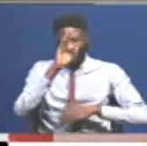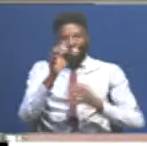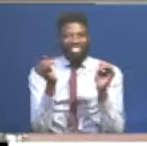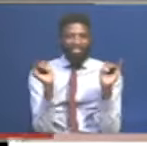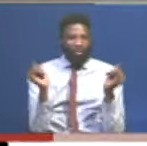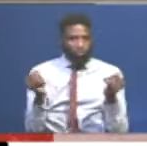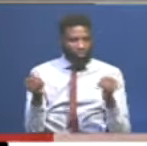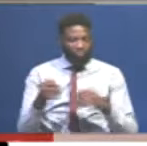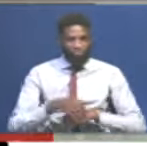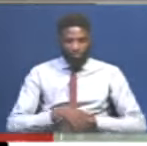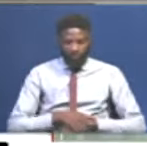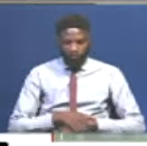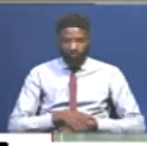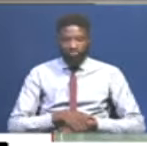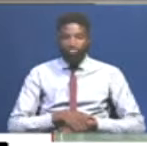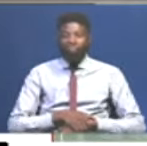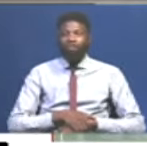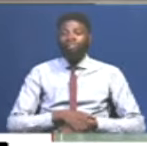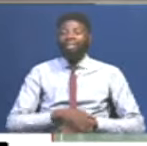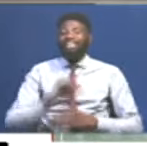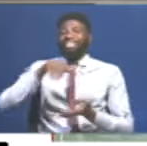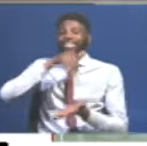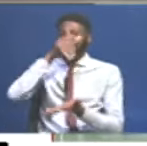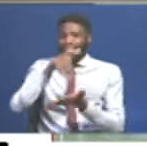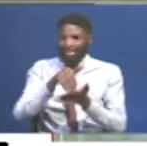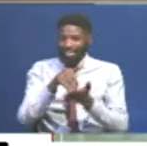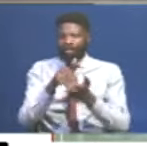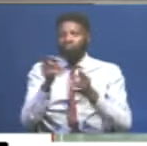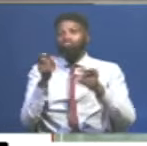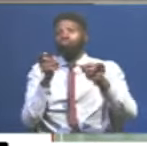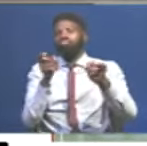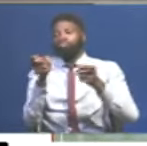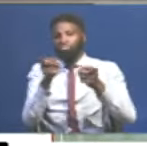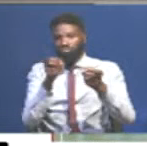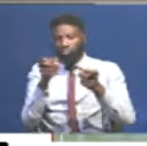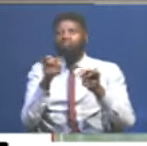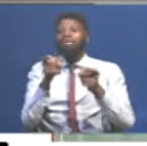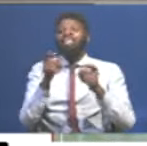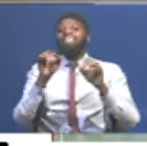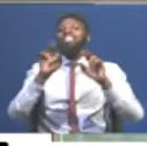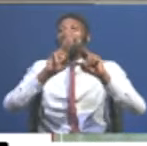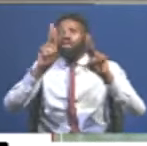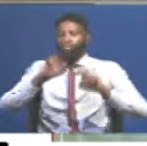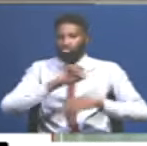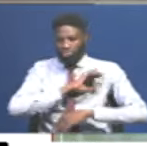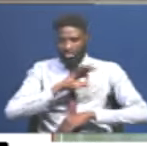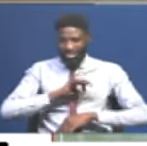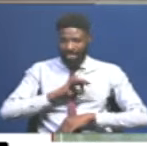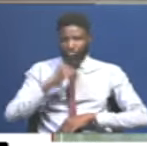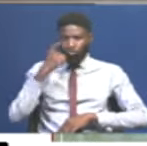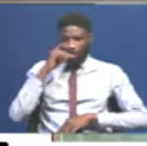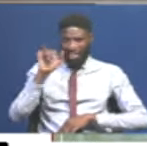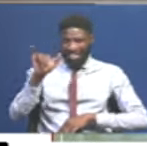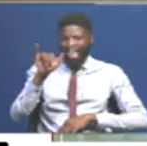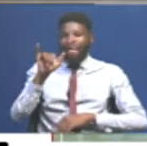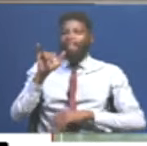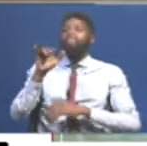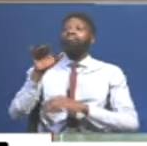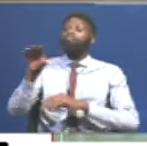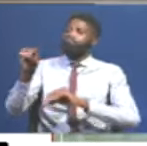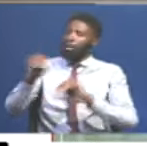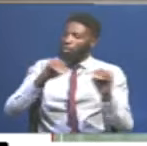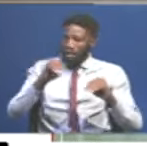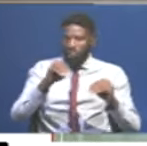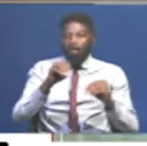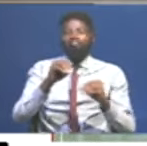Now, a command center to coordinate the evacuation of international staff based in Sudan has been set up by the government. The